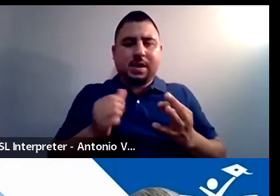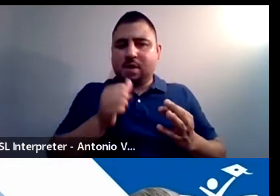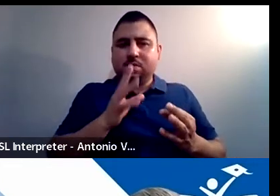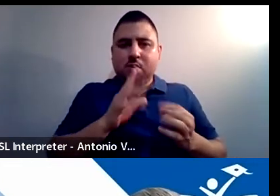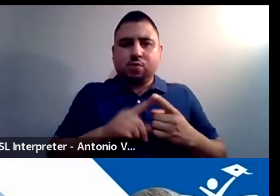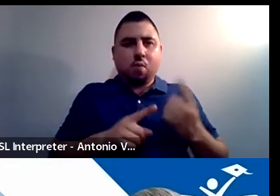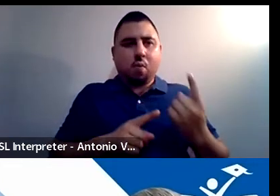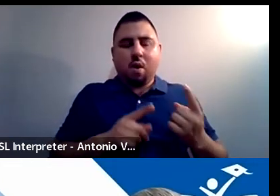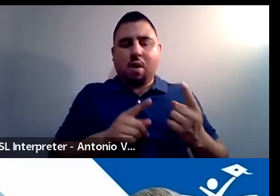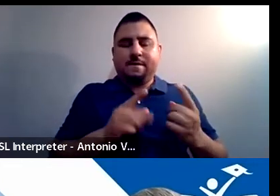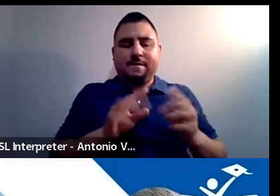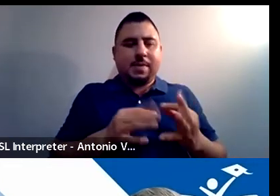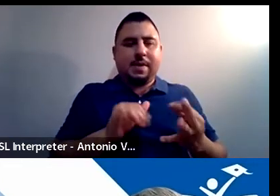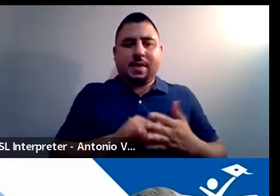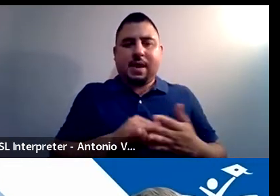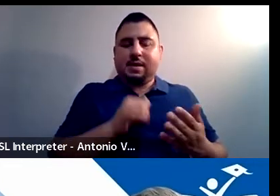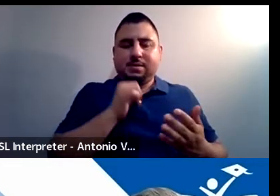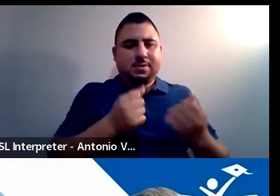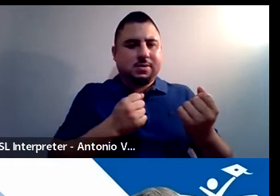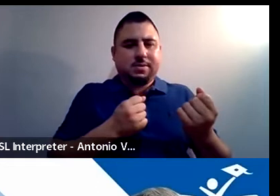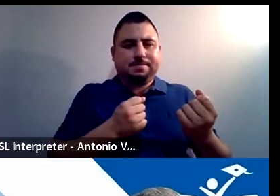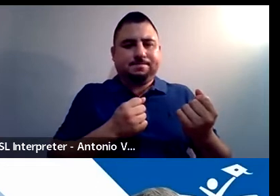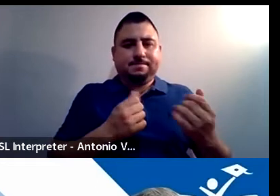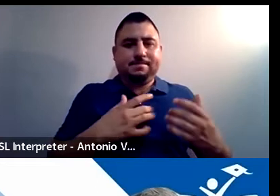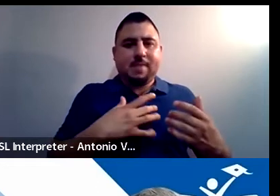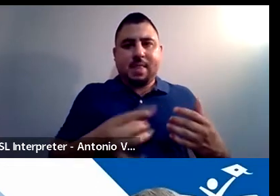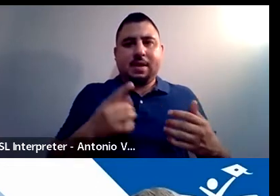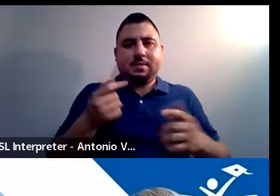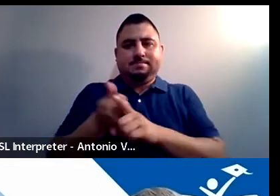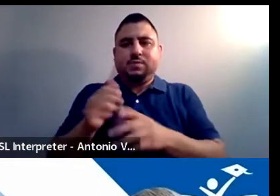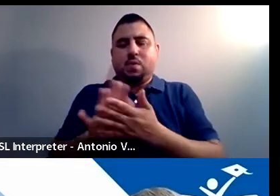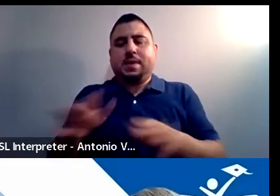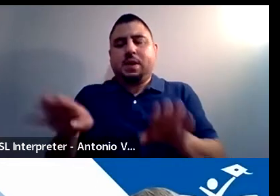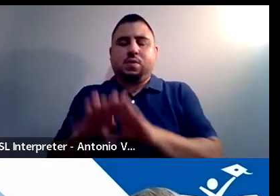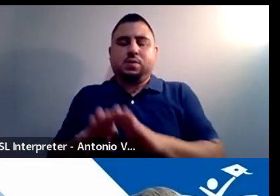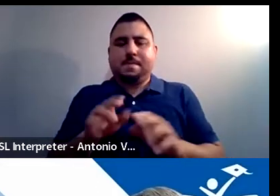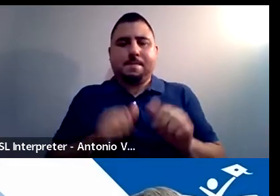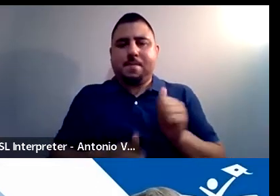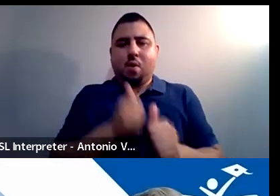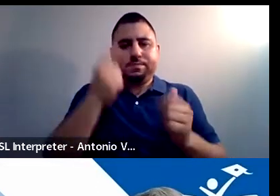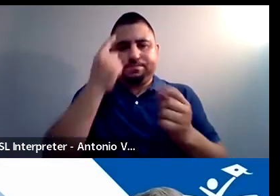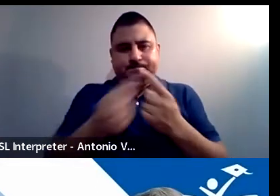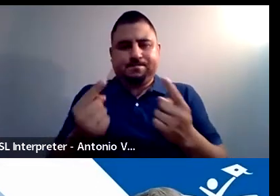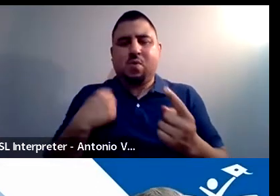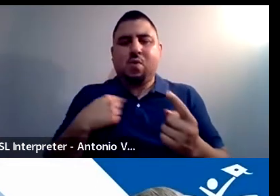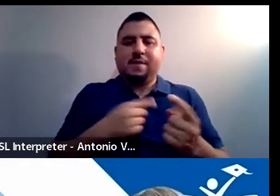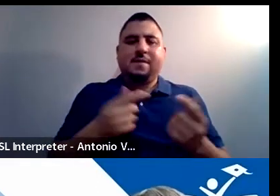one single family that is in favor of Point of Ridge being closed. We've done petitions and surveys and we have